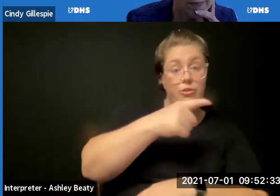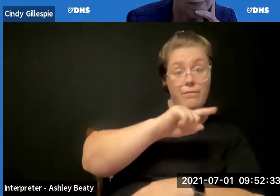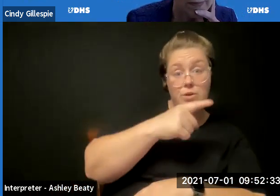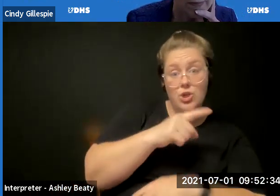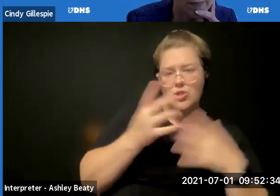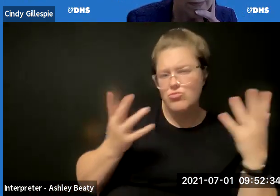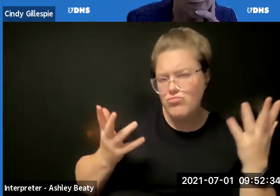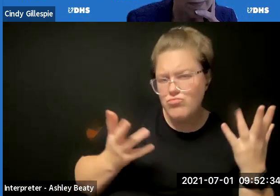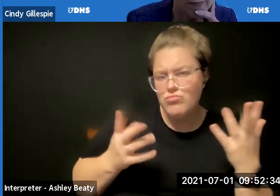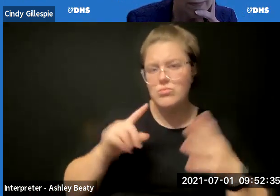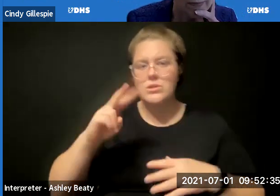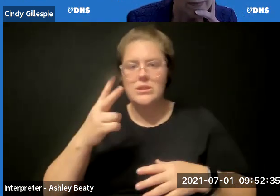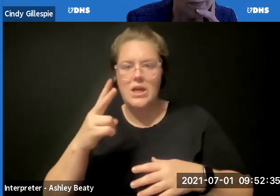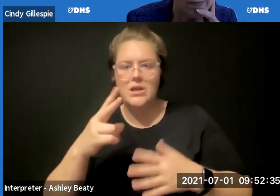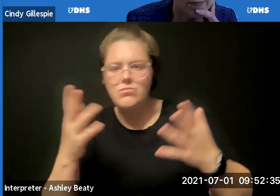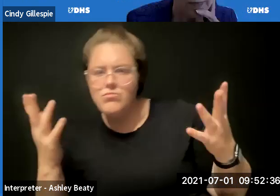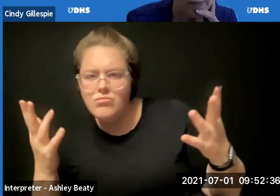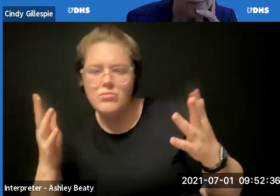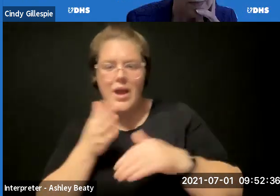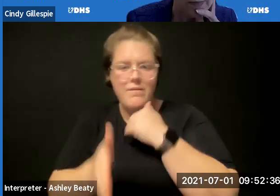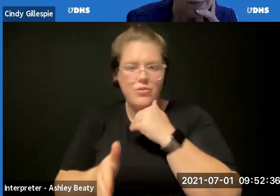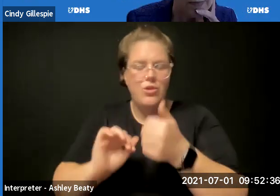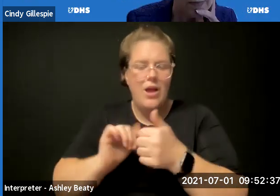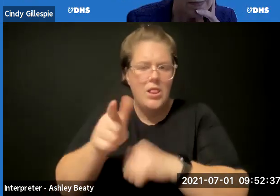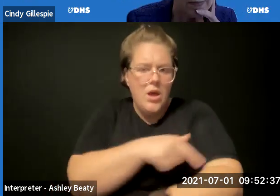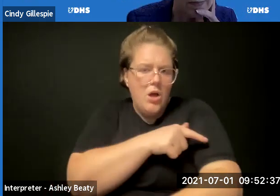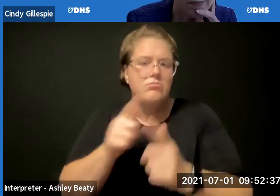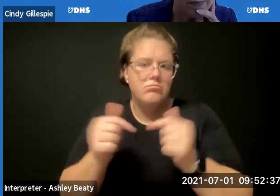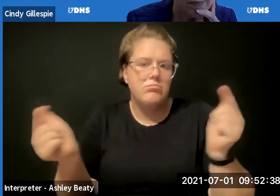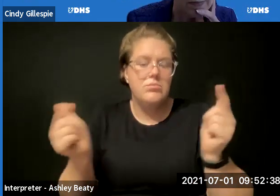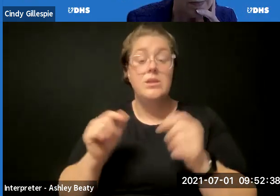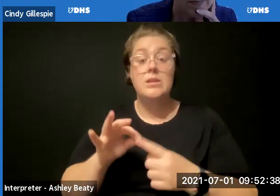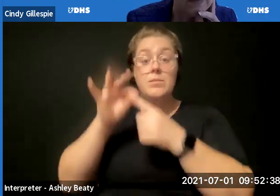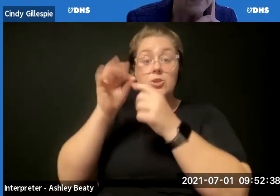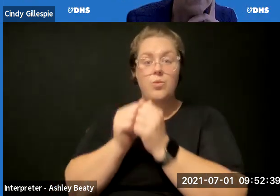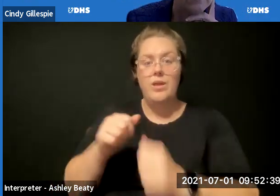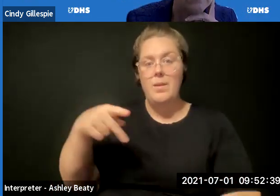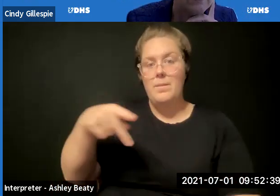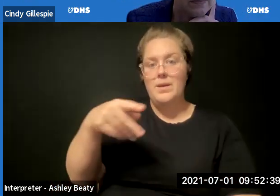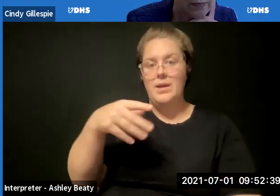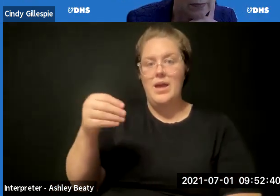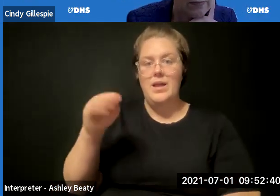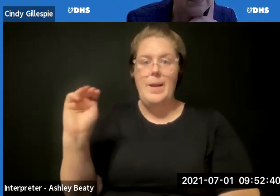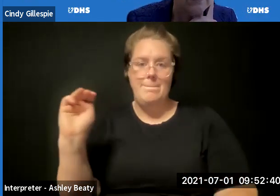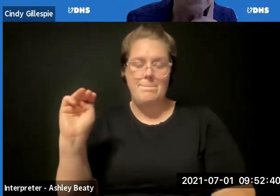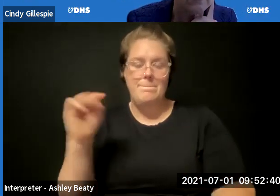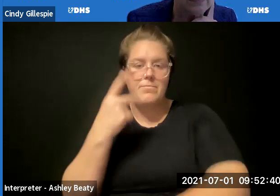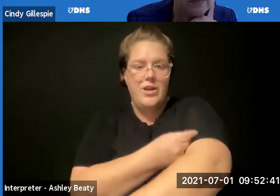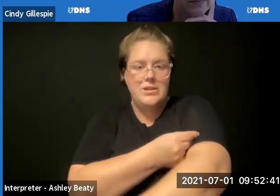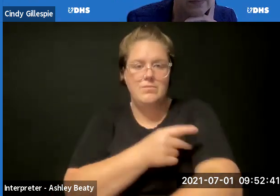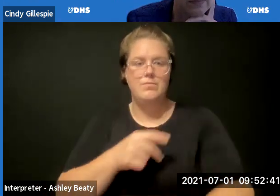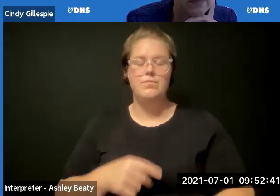the Pfizer and Moderna vaccinations. Right, and it's really simple. if you've had one dose of